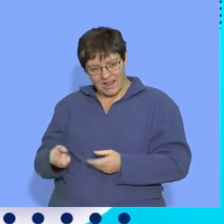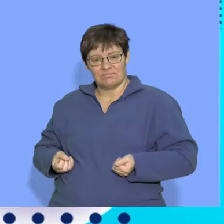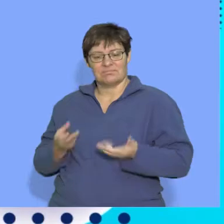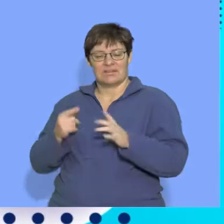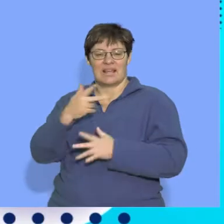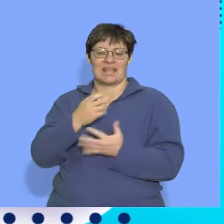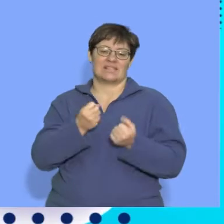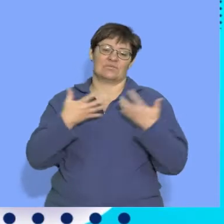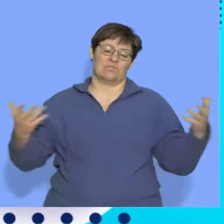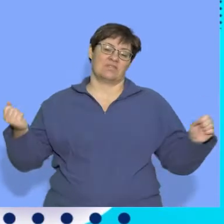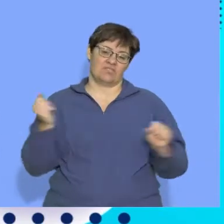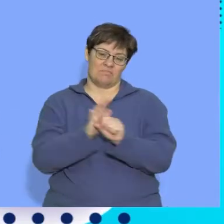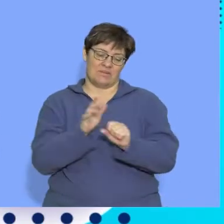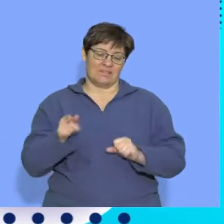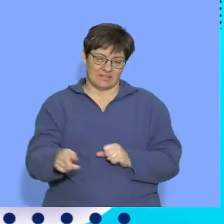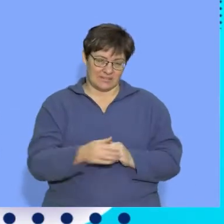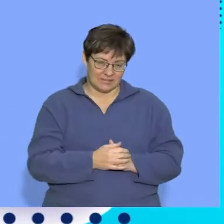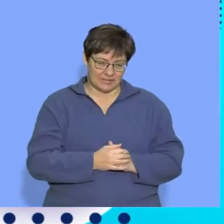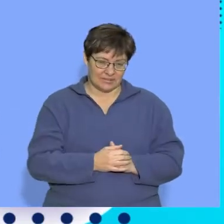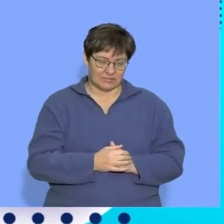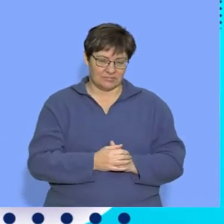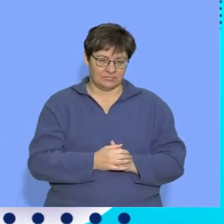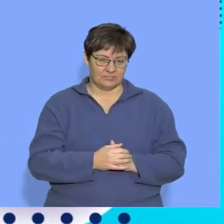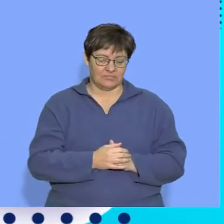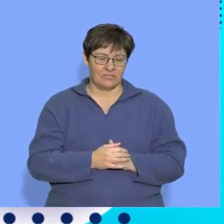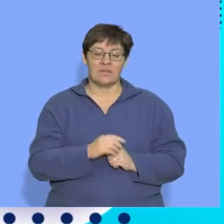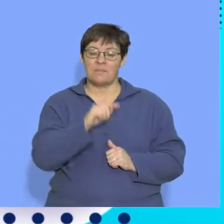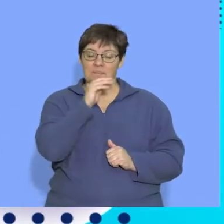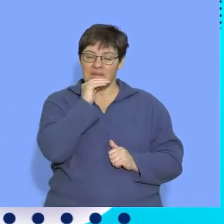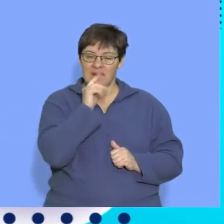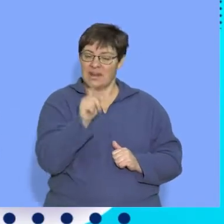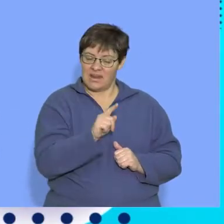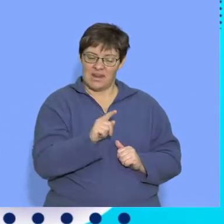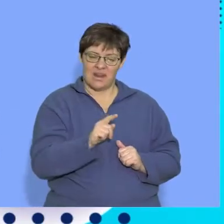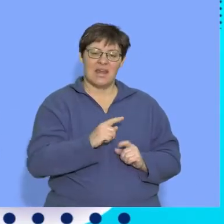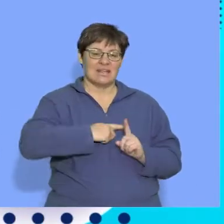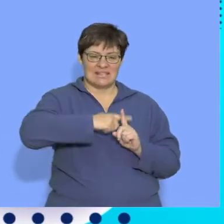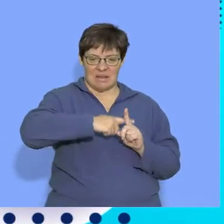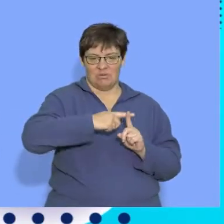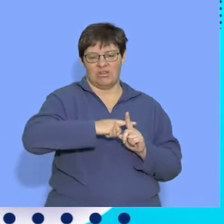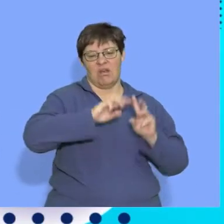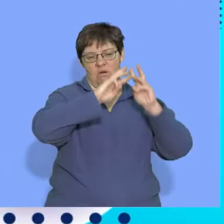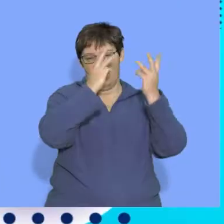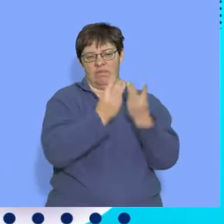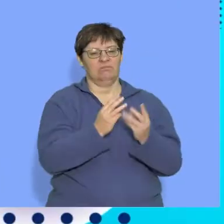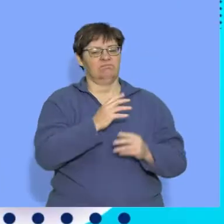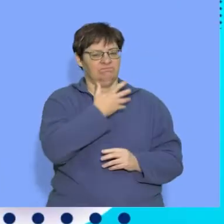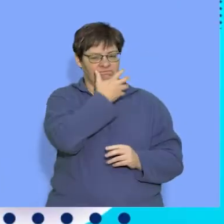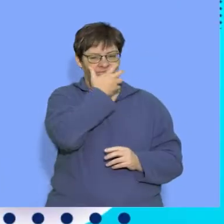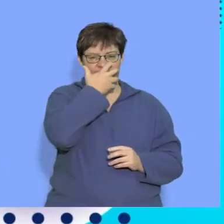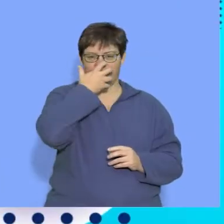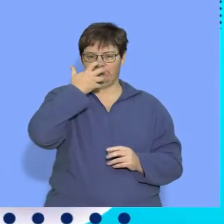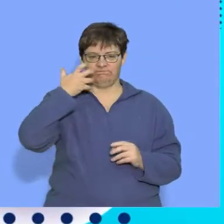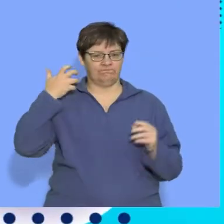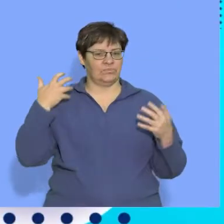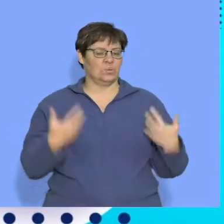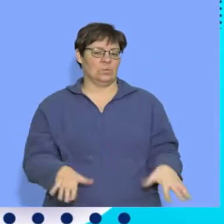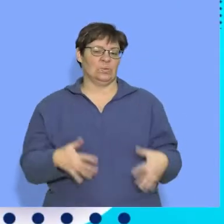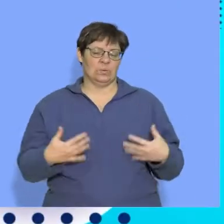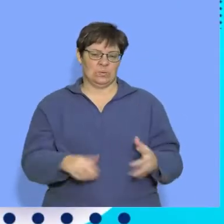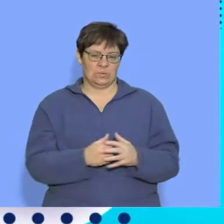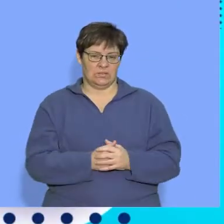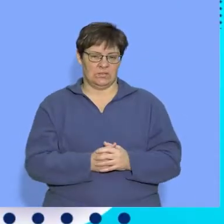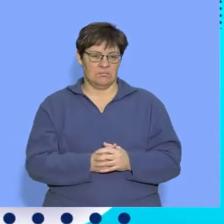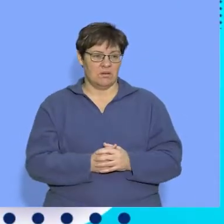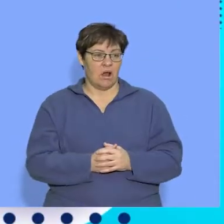human impact, and that is an increase in the temperature of the surface of the Earth. And this is not significantly a lot,